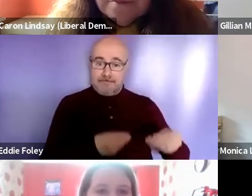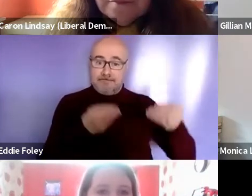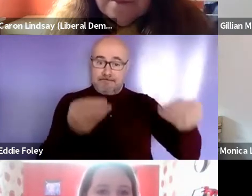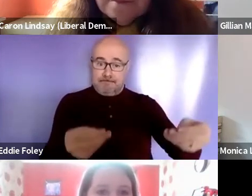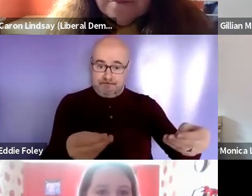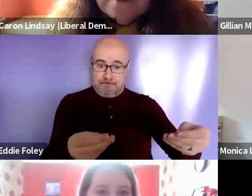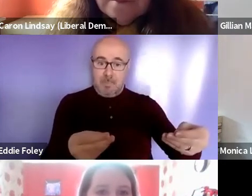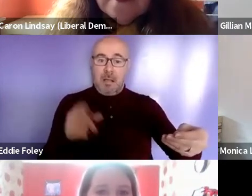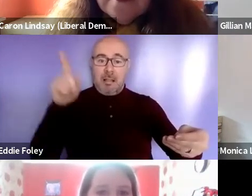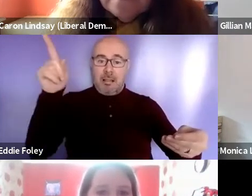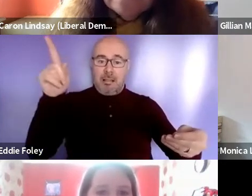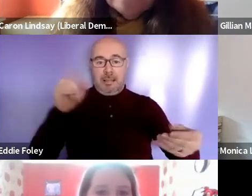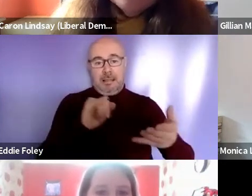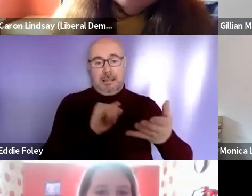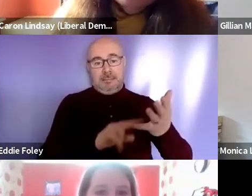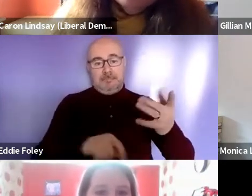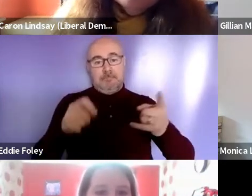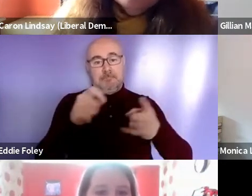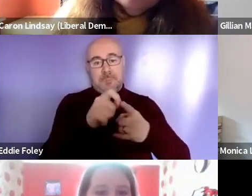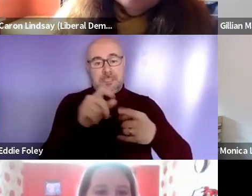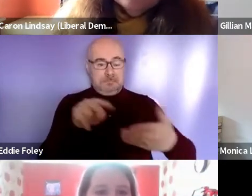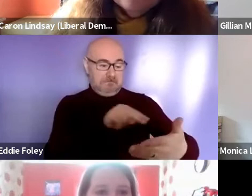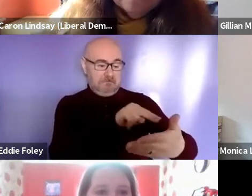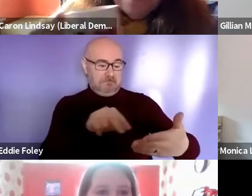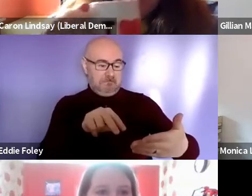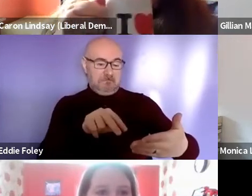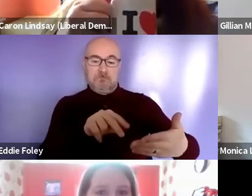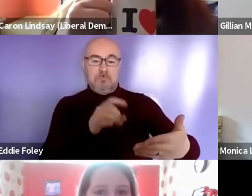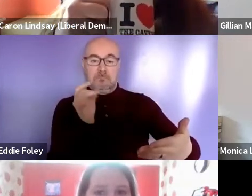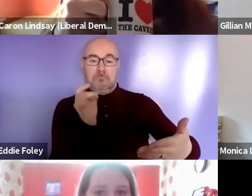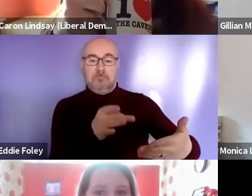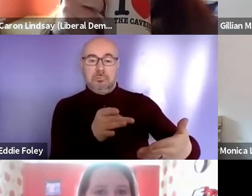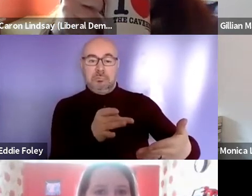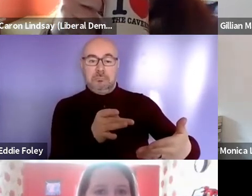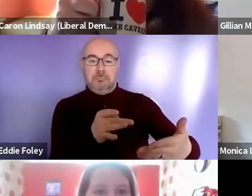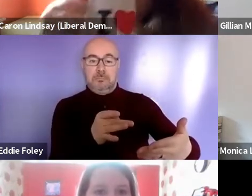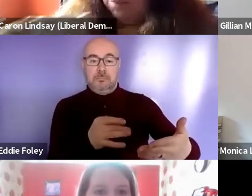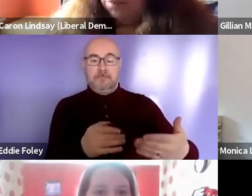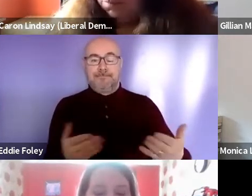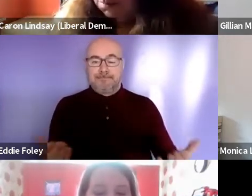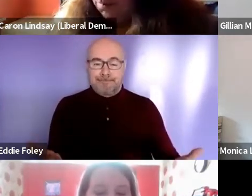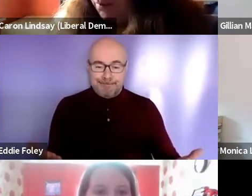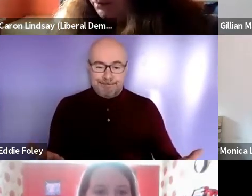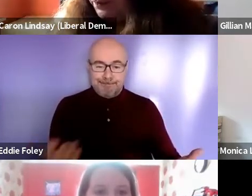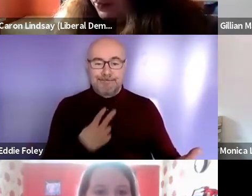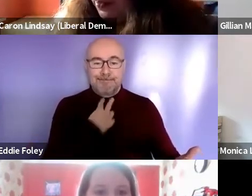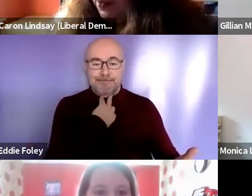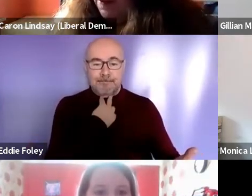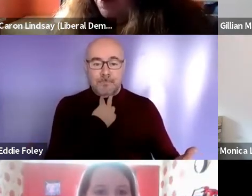to that in the next Parliament, because I'm pleased to hear others today recognise the importance of access